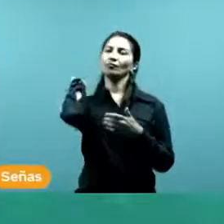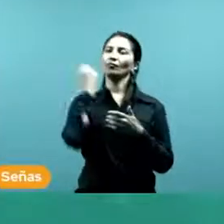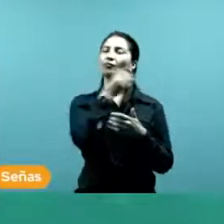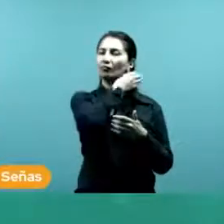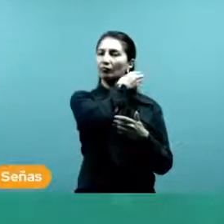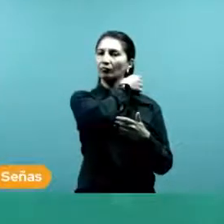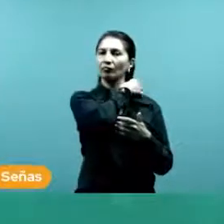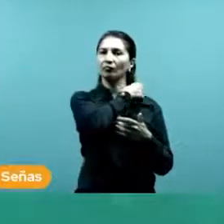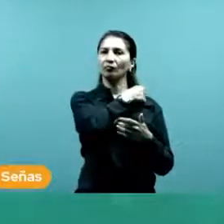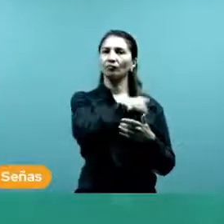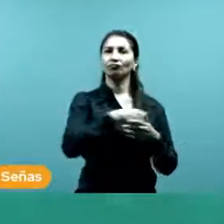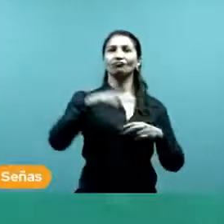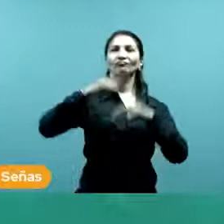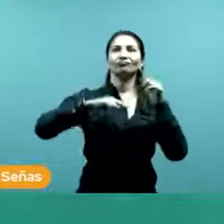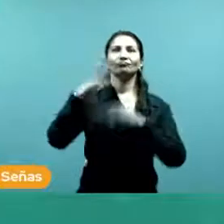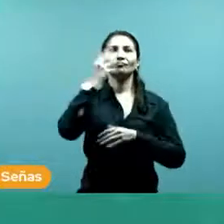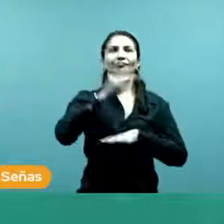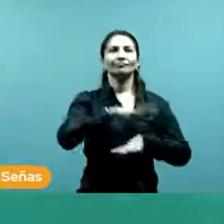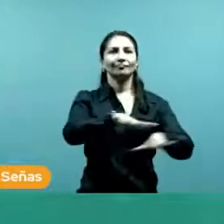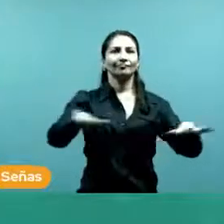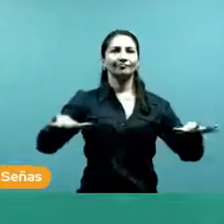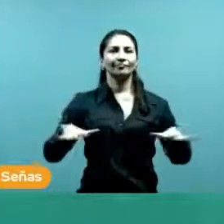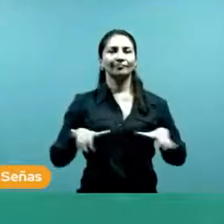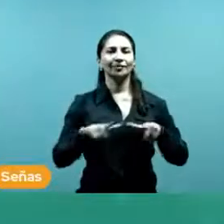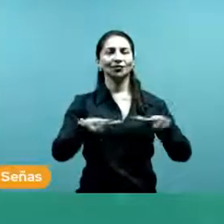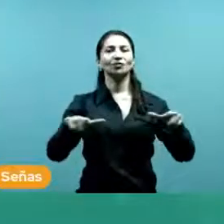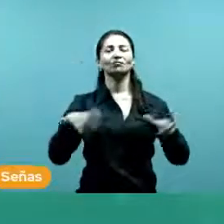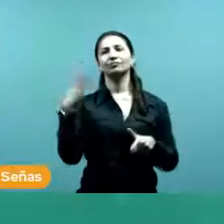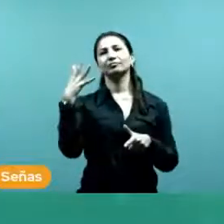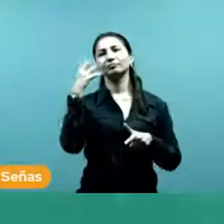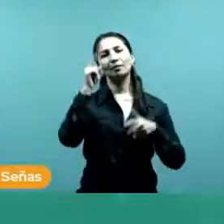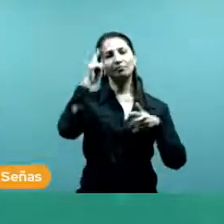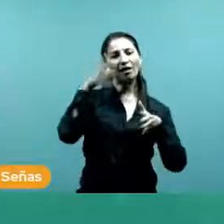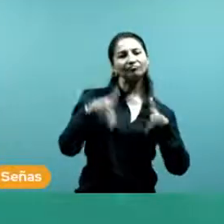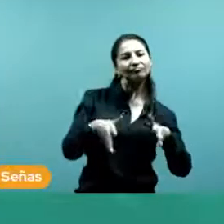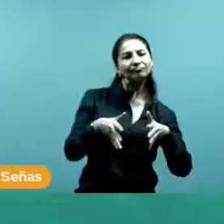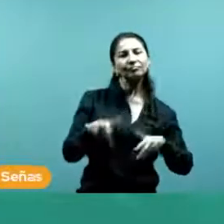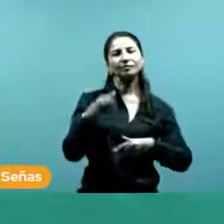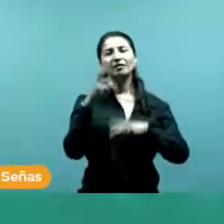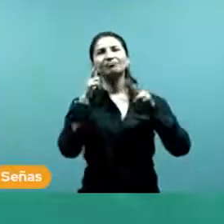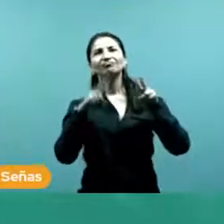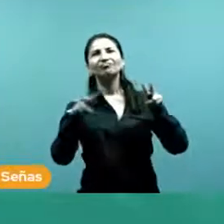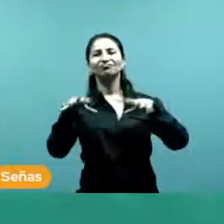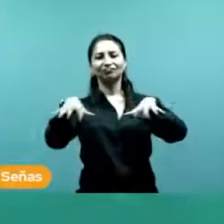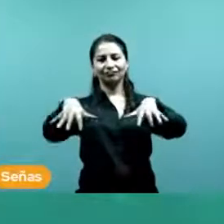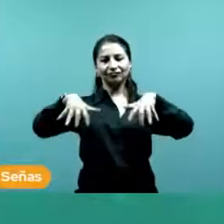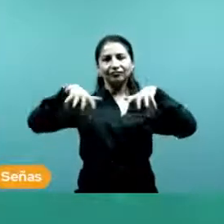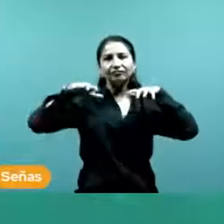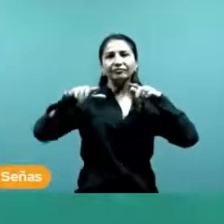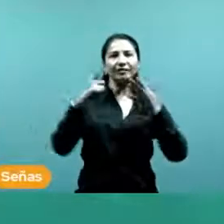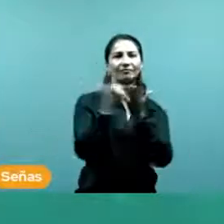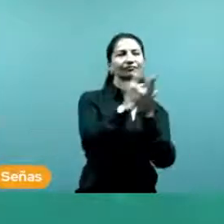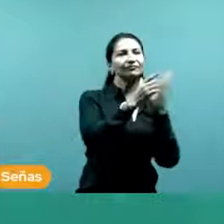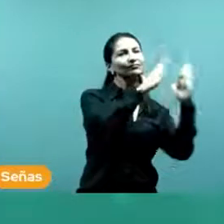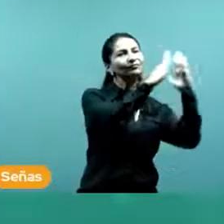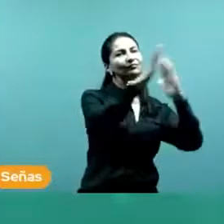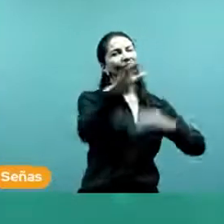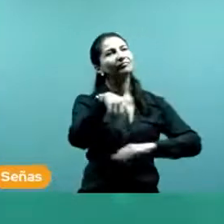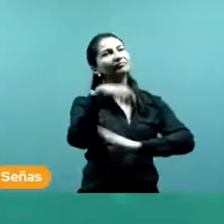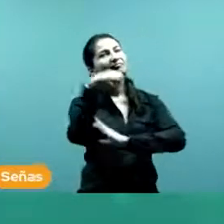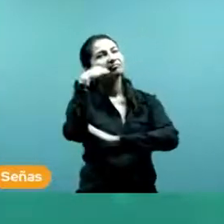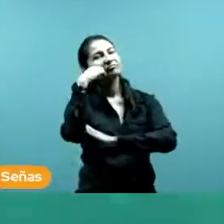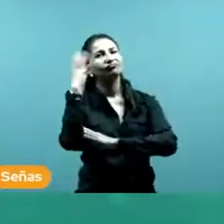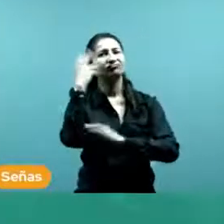un lugar with, muy hermoso with an auditorium, para la educación, with a library, con un auditorio, una librería. And in the last year, this building is